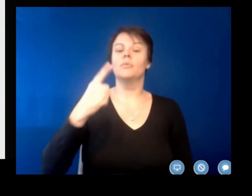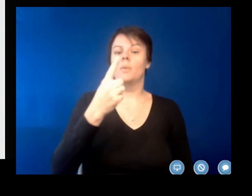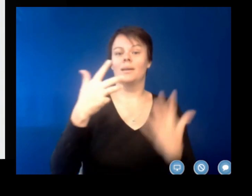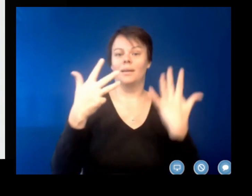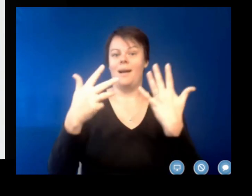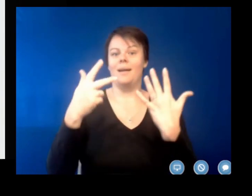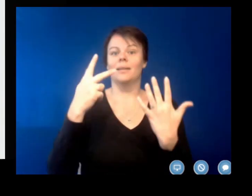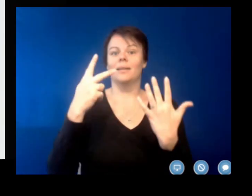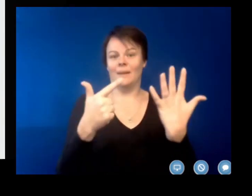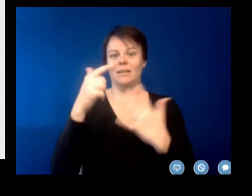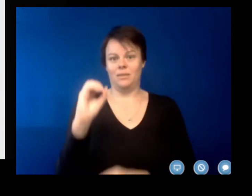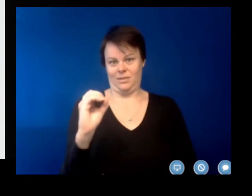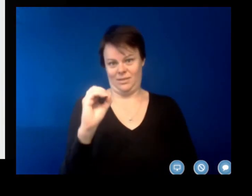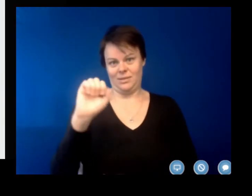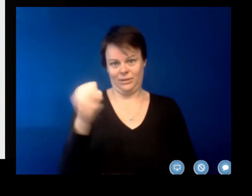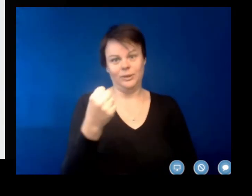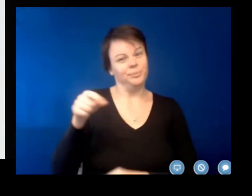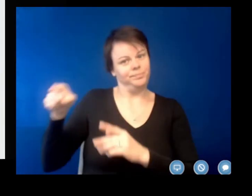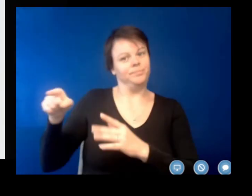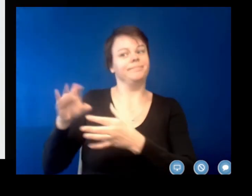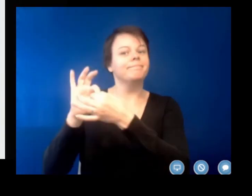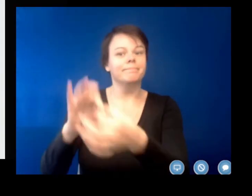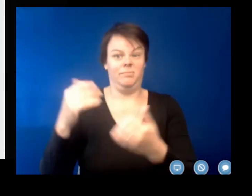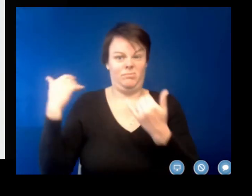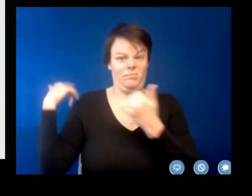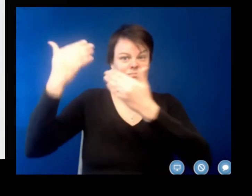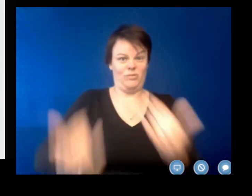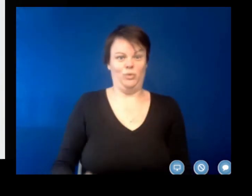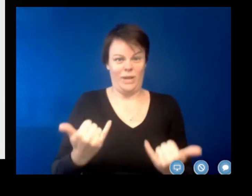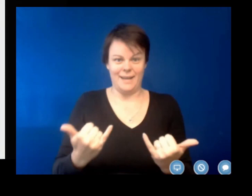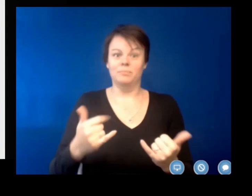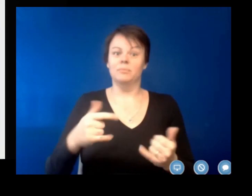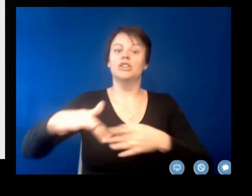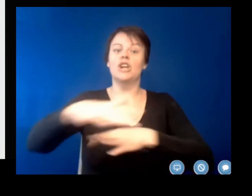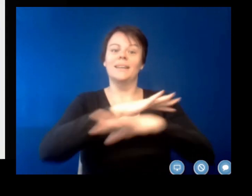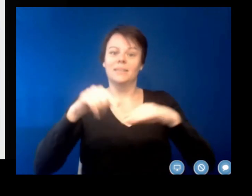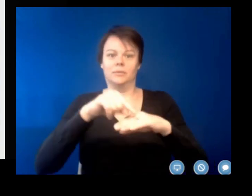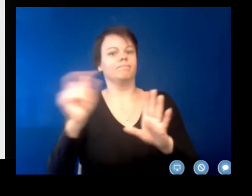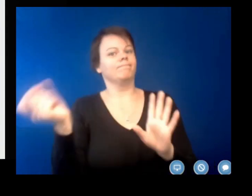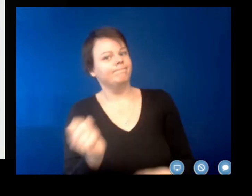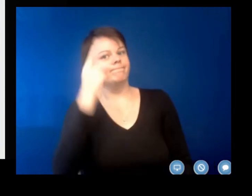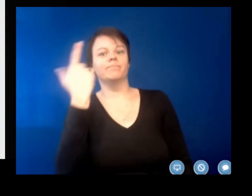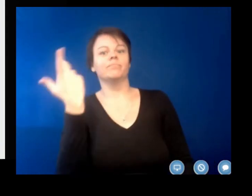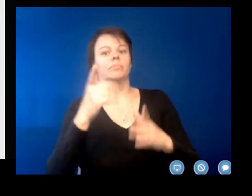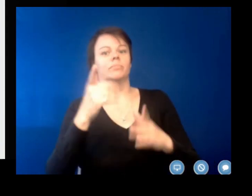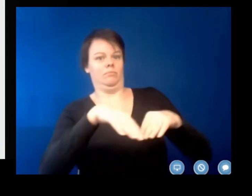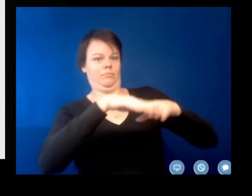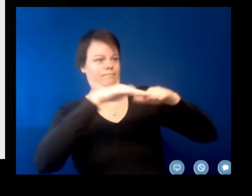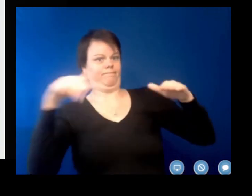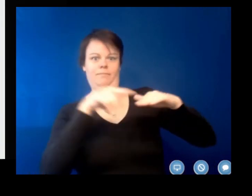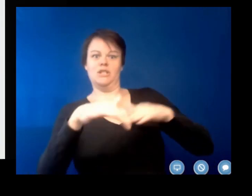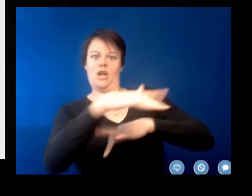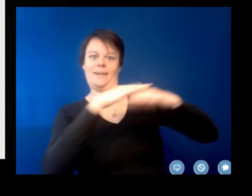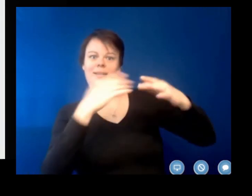social communication today is no longer possible independently of world social contexts.